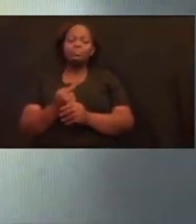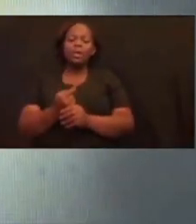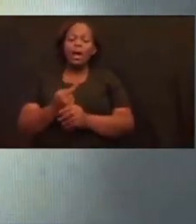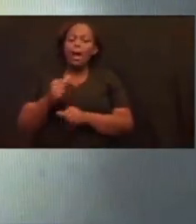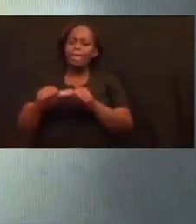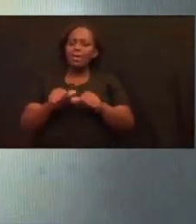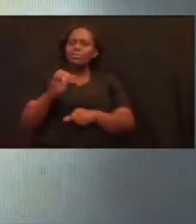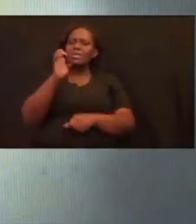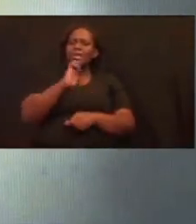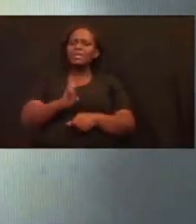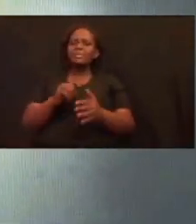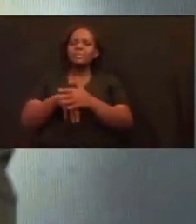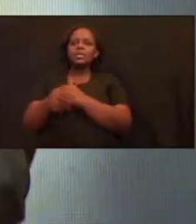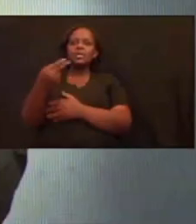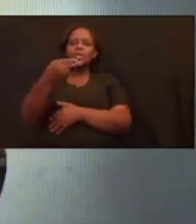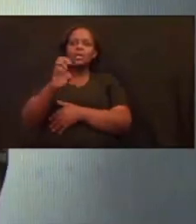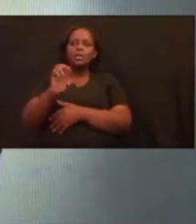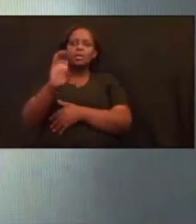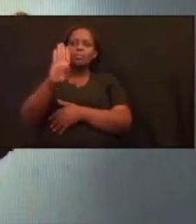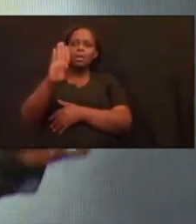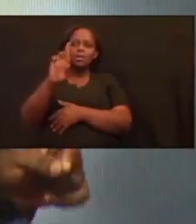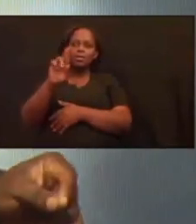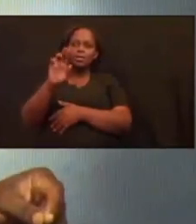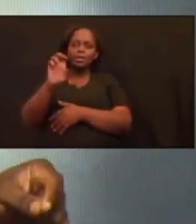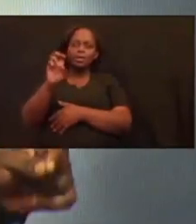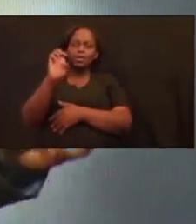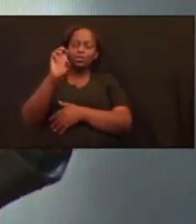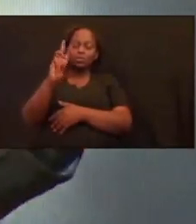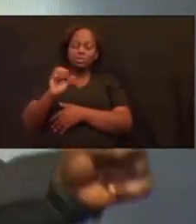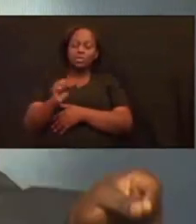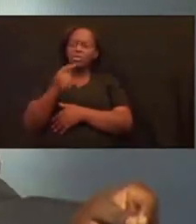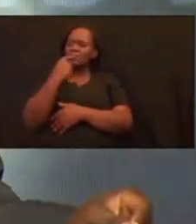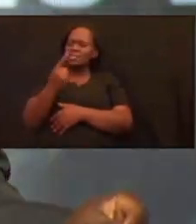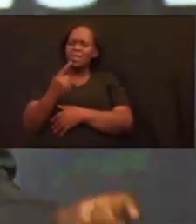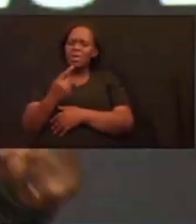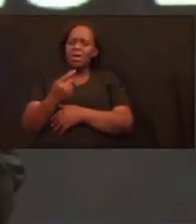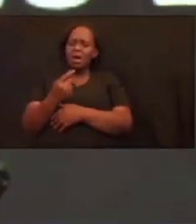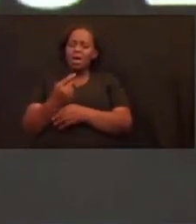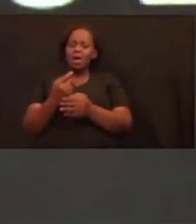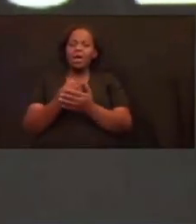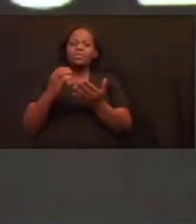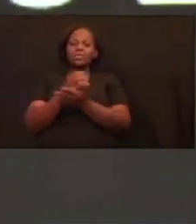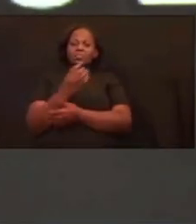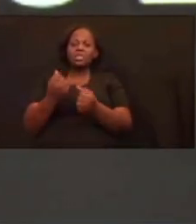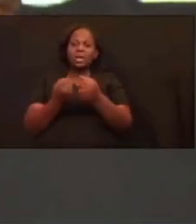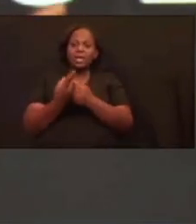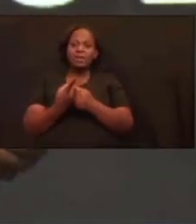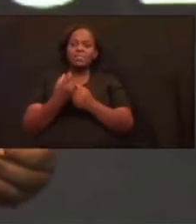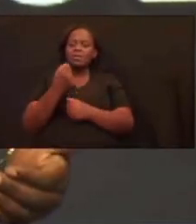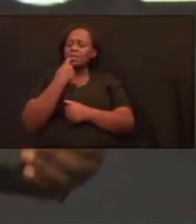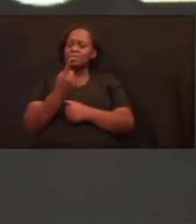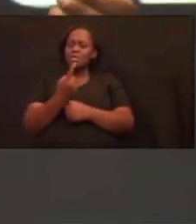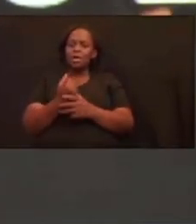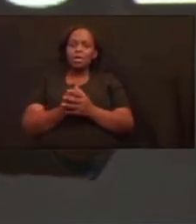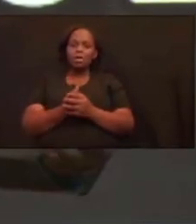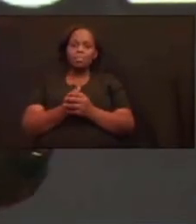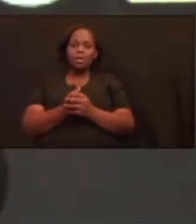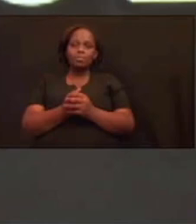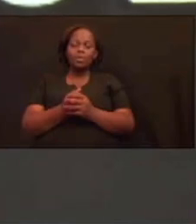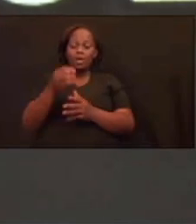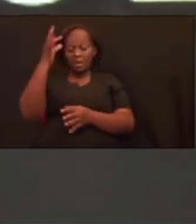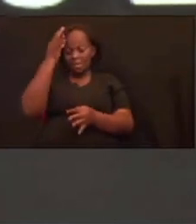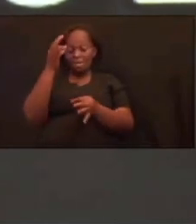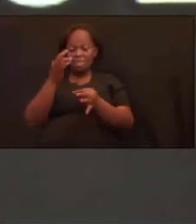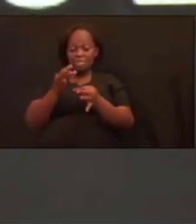elders. It says, now faith is, 11 verse 1 of Hebrews, the substance of things hoped for. He calls it